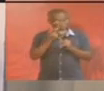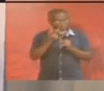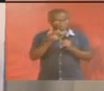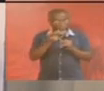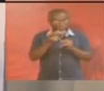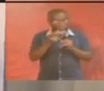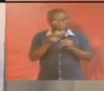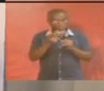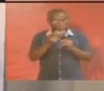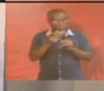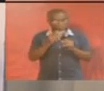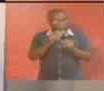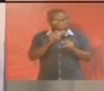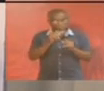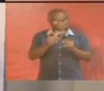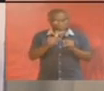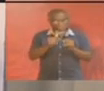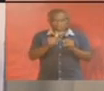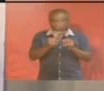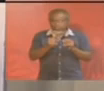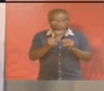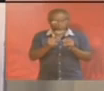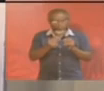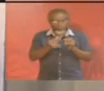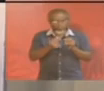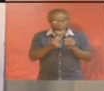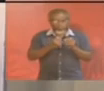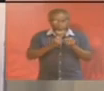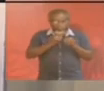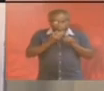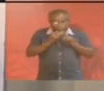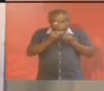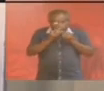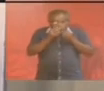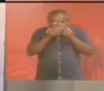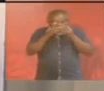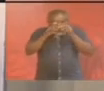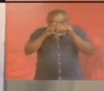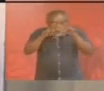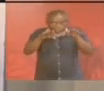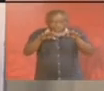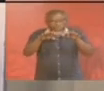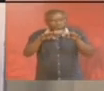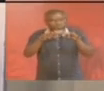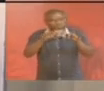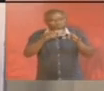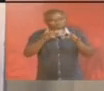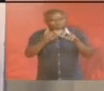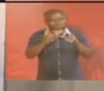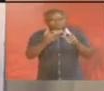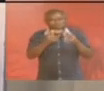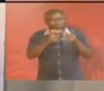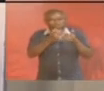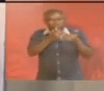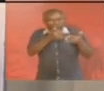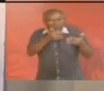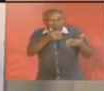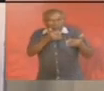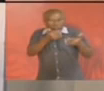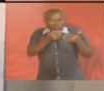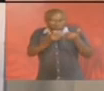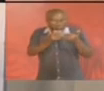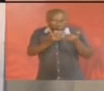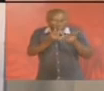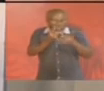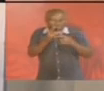not begin to shed from your respiratory system or any other part of your system before approximately